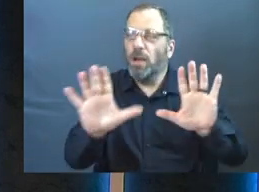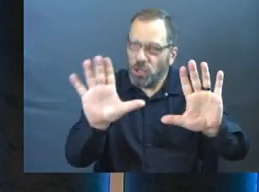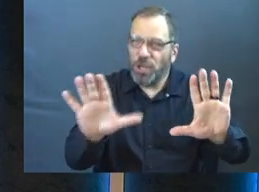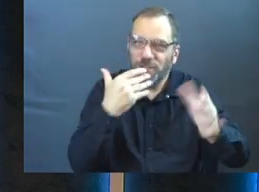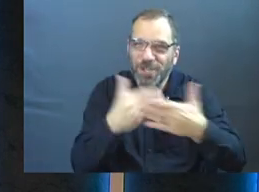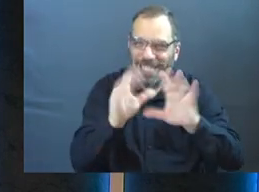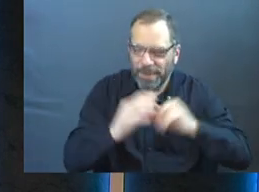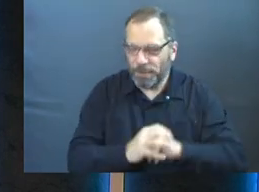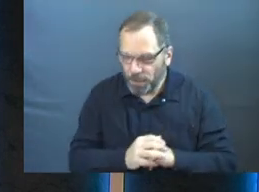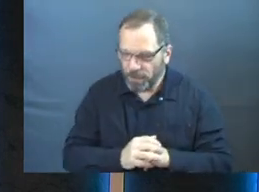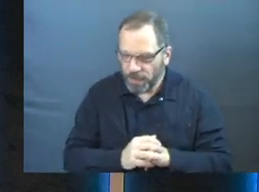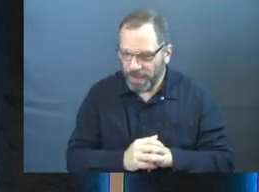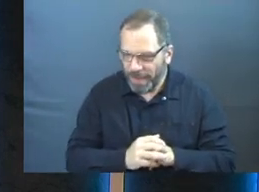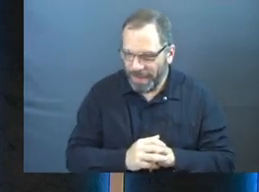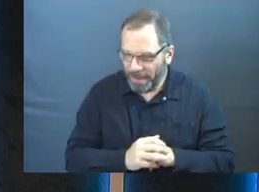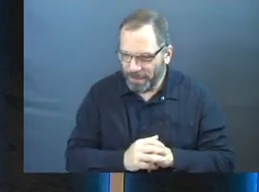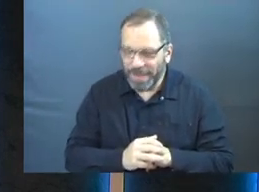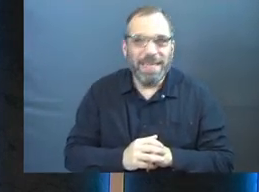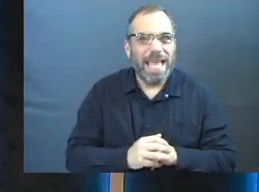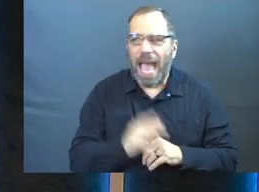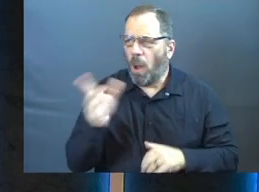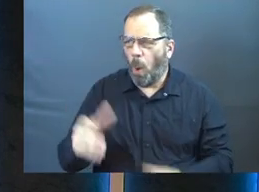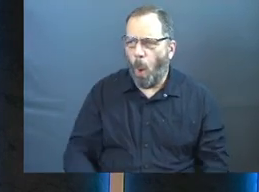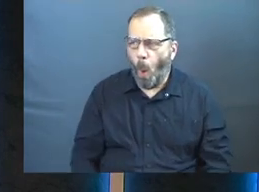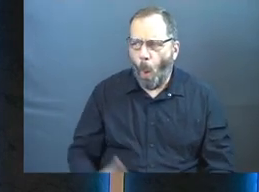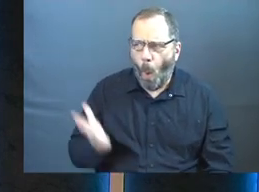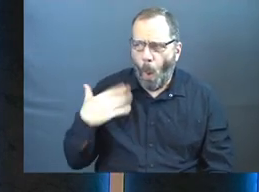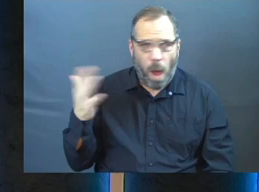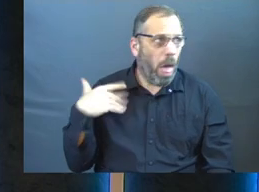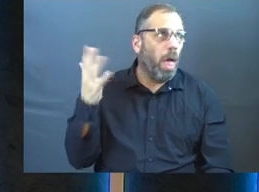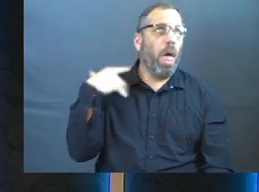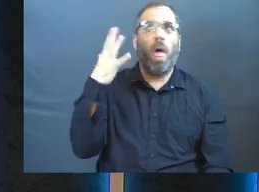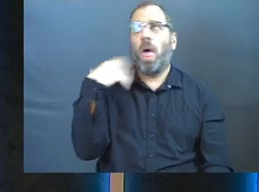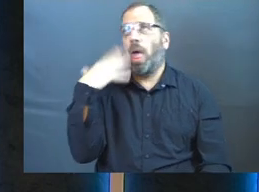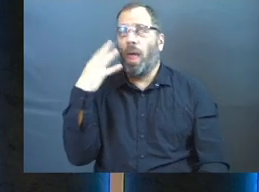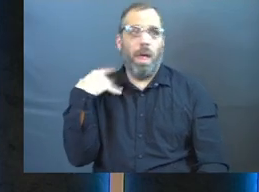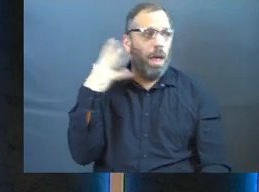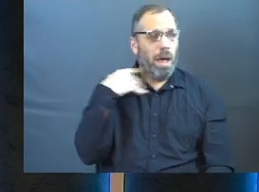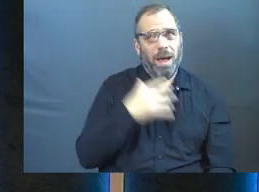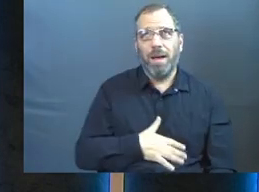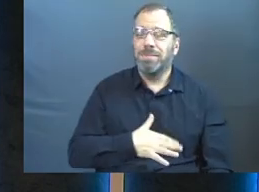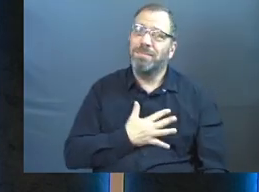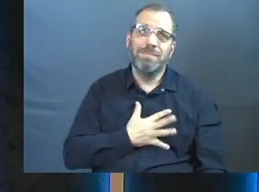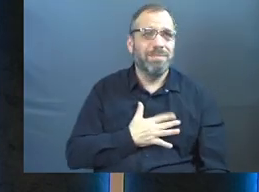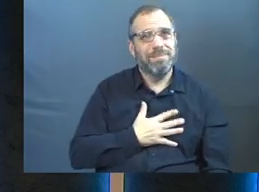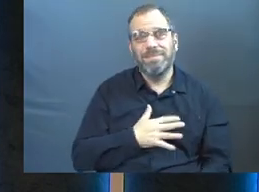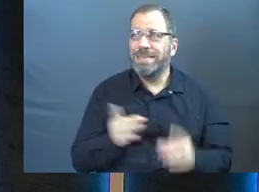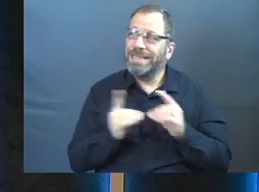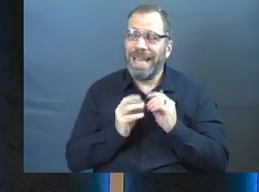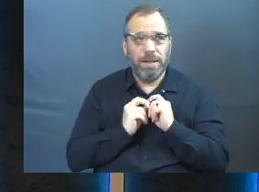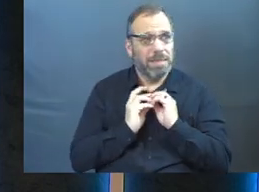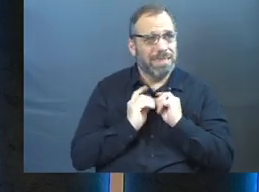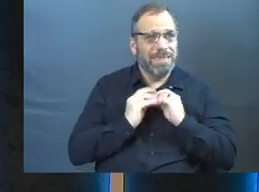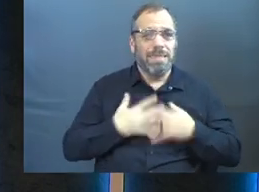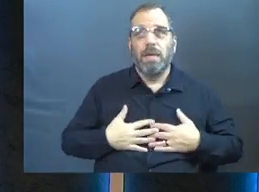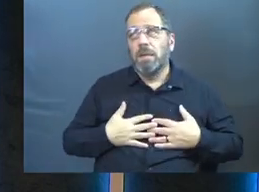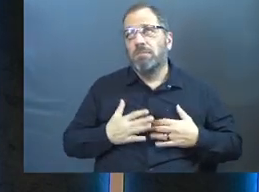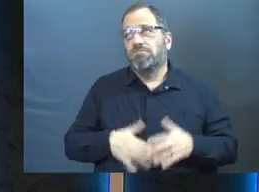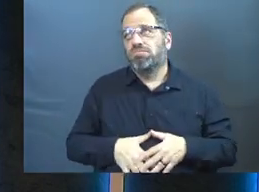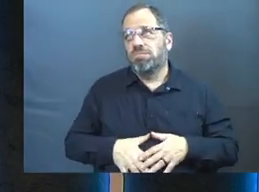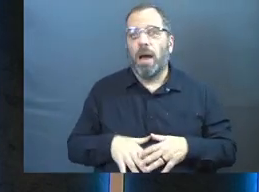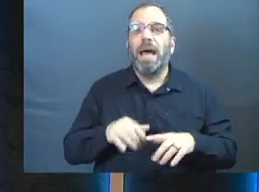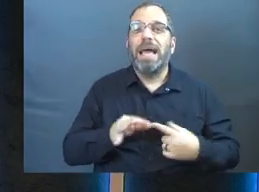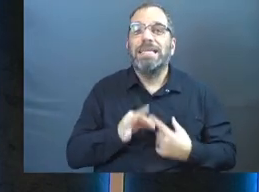good stuff. And he's so hot and she's so hot. And the tingly feelings and dating is such a great time of